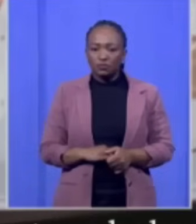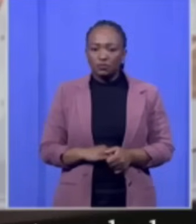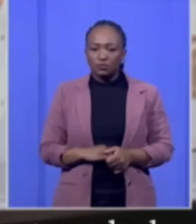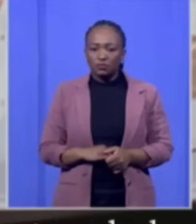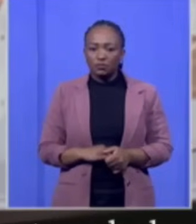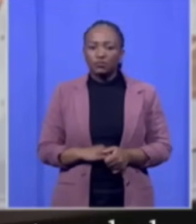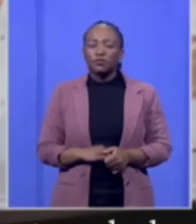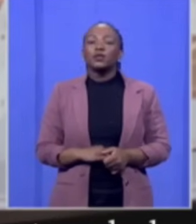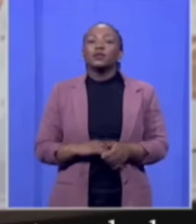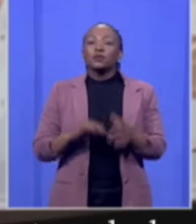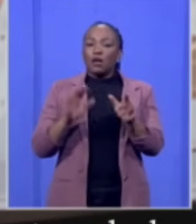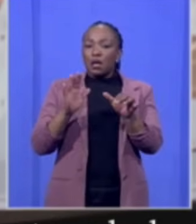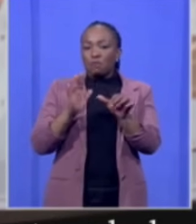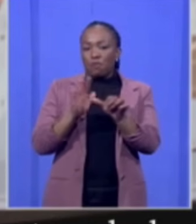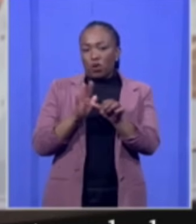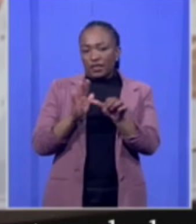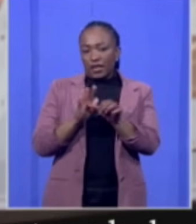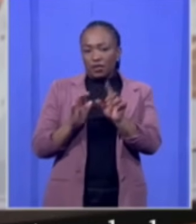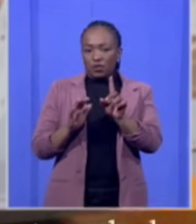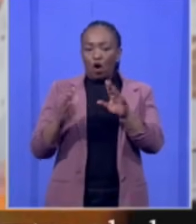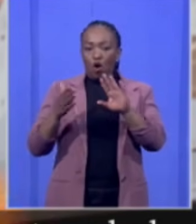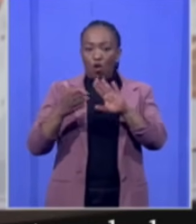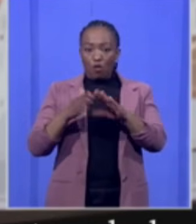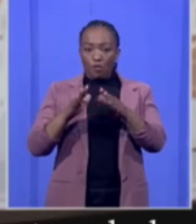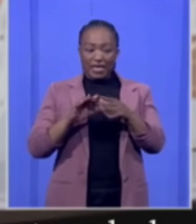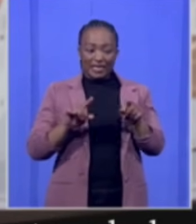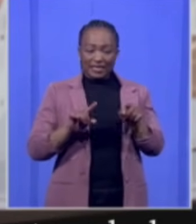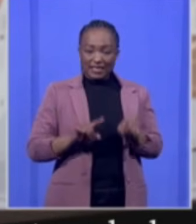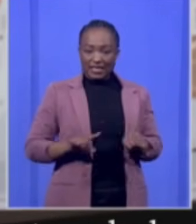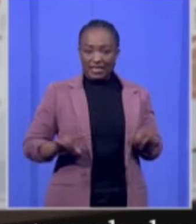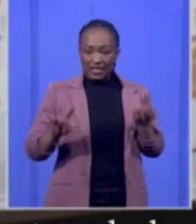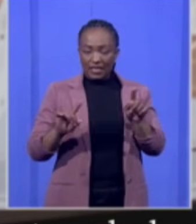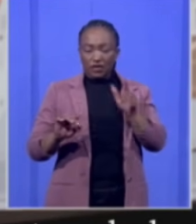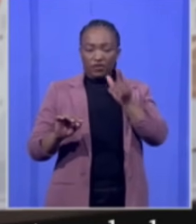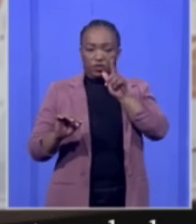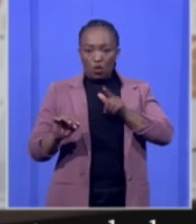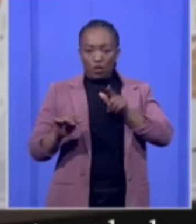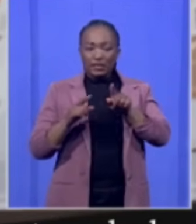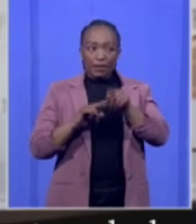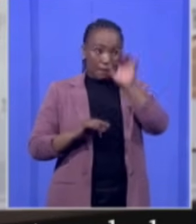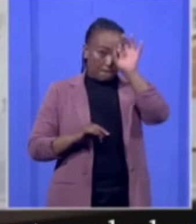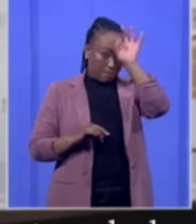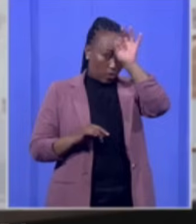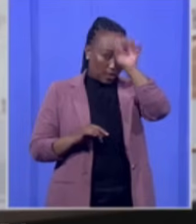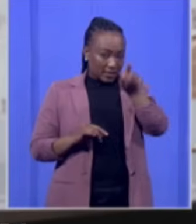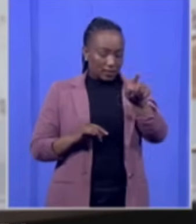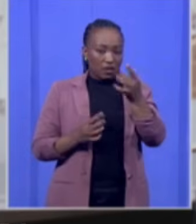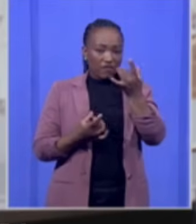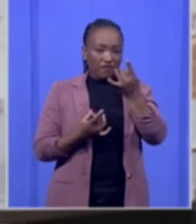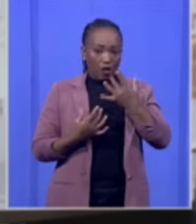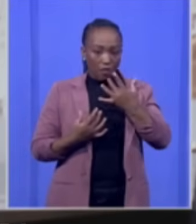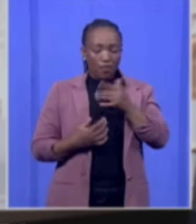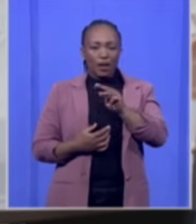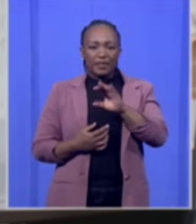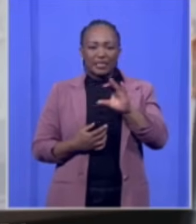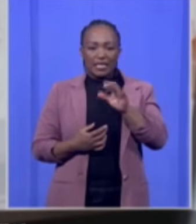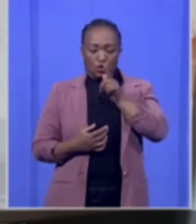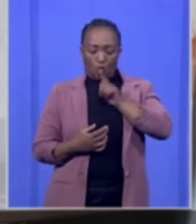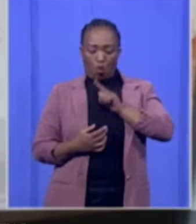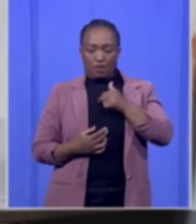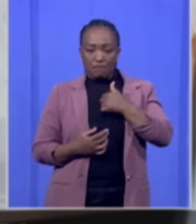The most important issue that communities have raised it to me, including the police, they've indicated to me that, MEC, please speak to